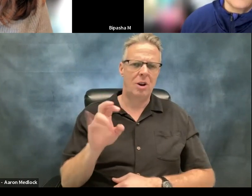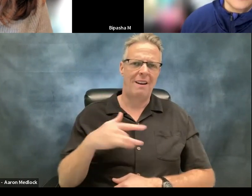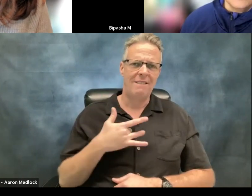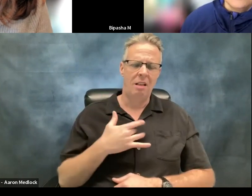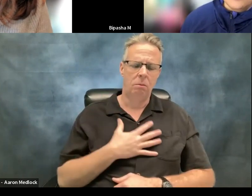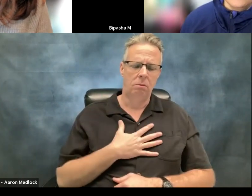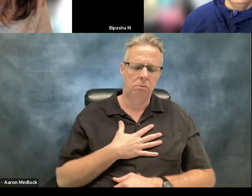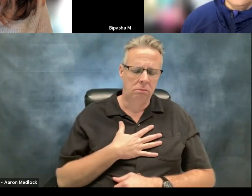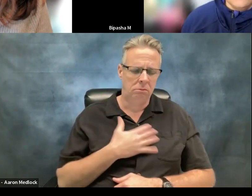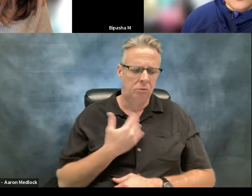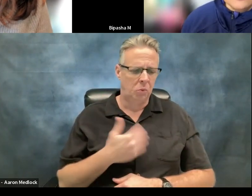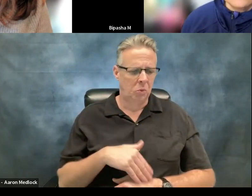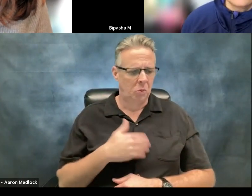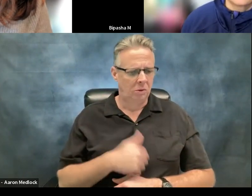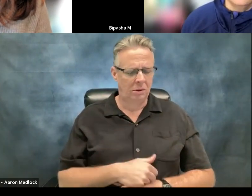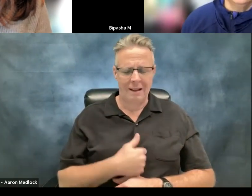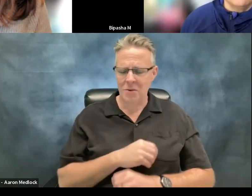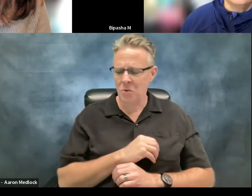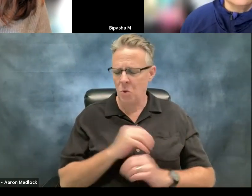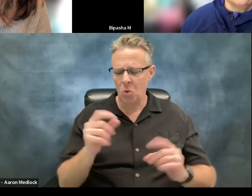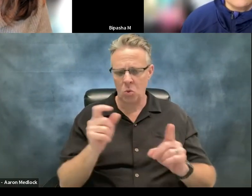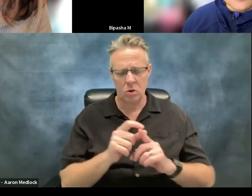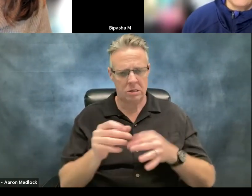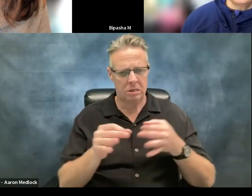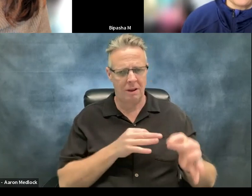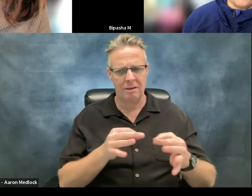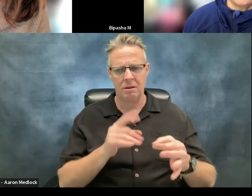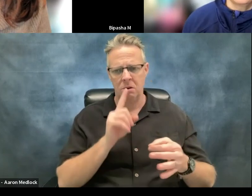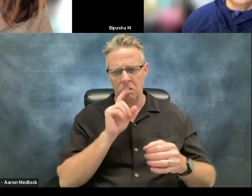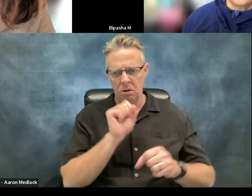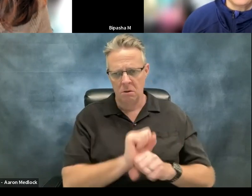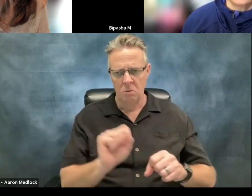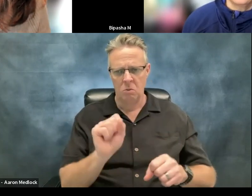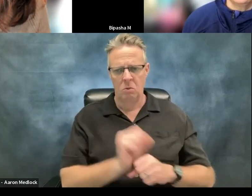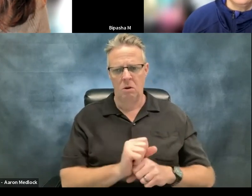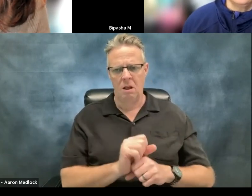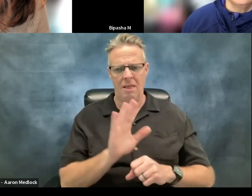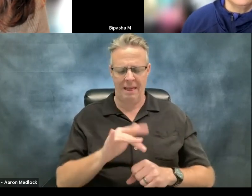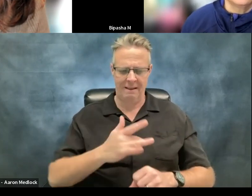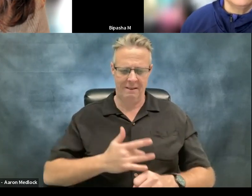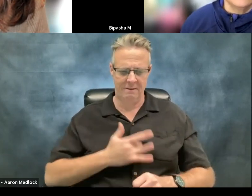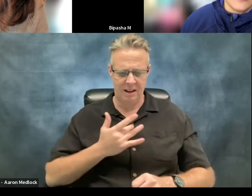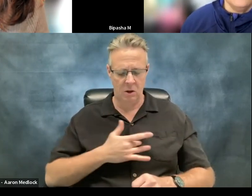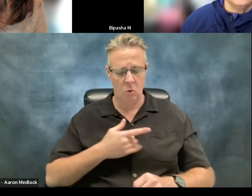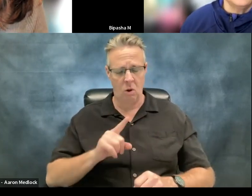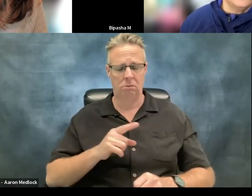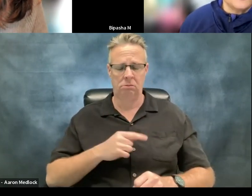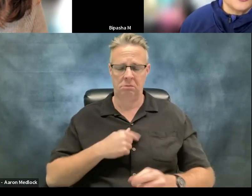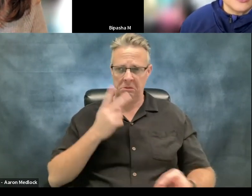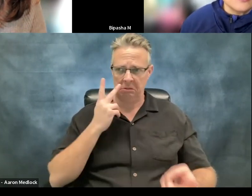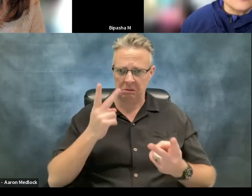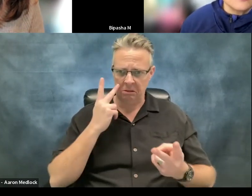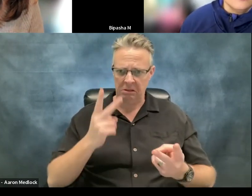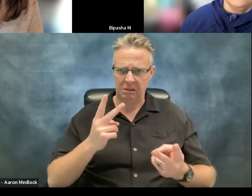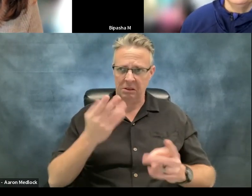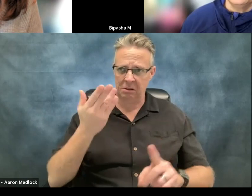still. I don't have the words to describe the multiple complex emotions I was feeling while I was wondering, how is she who